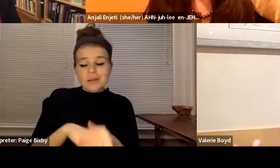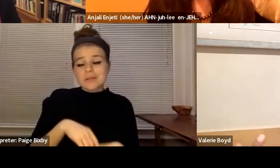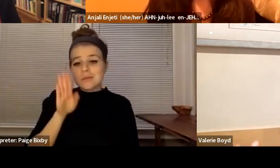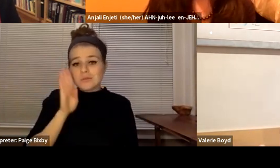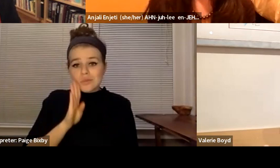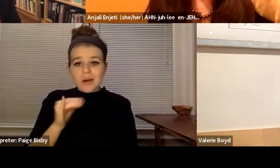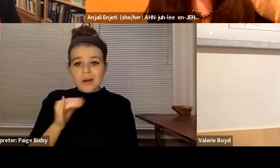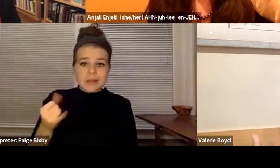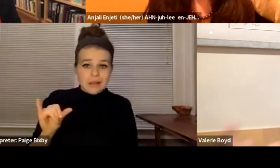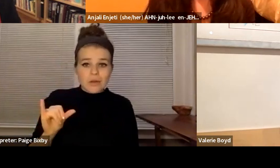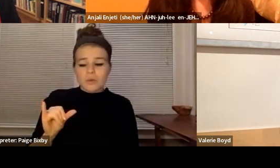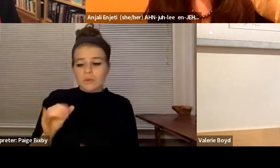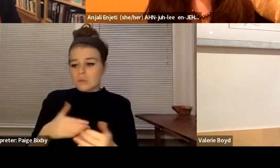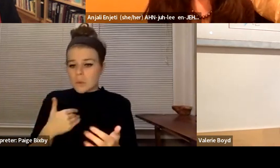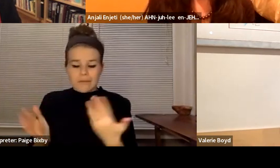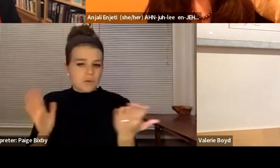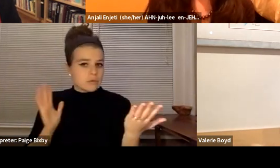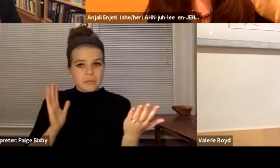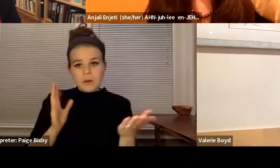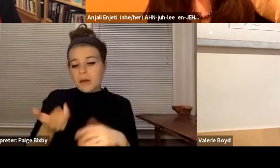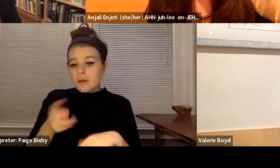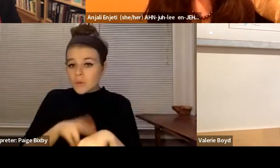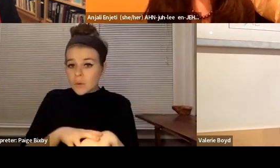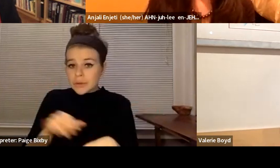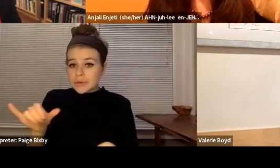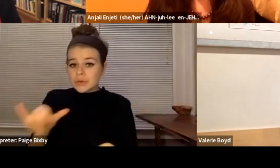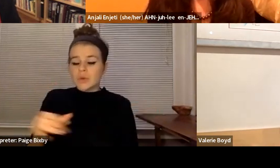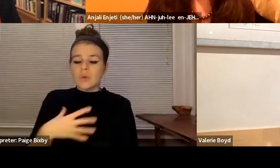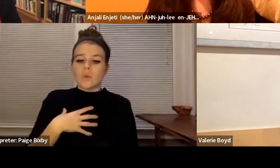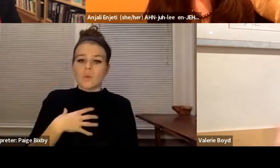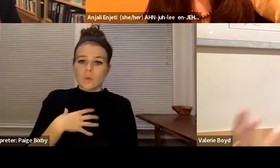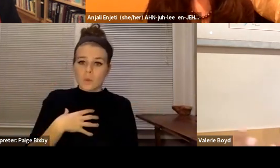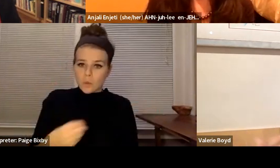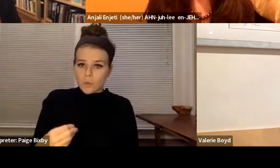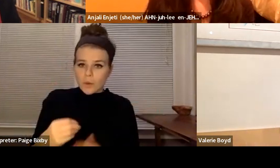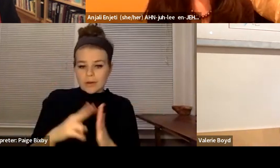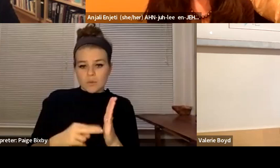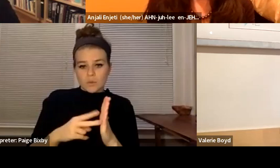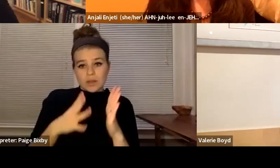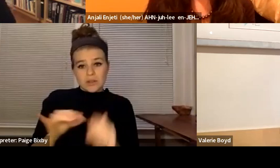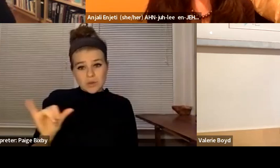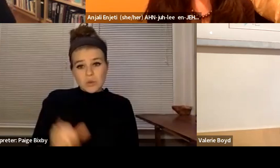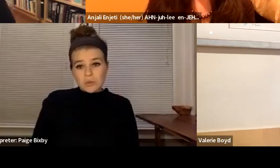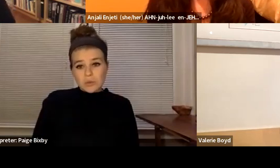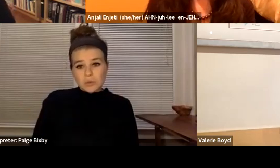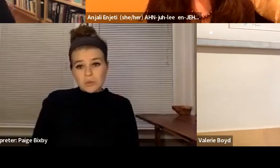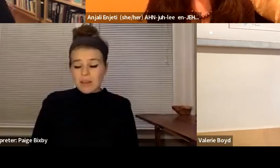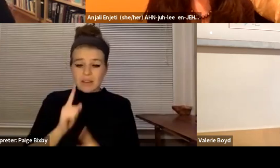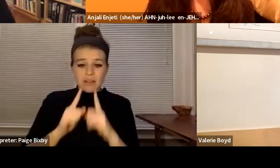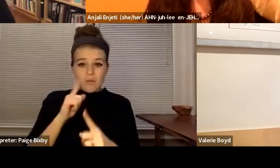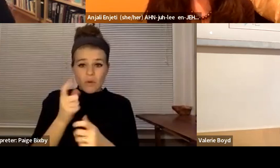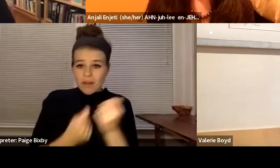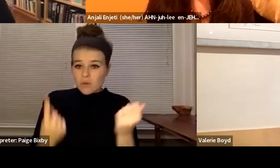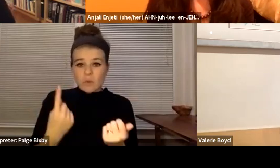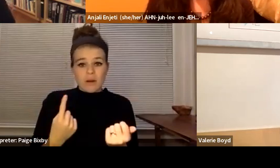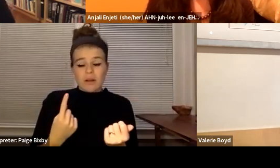or what, whatever. And also, of course, for white readers as well. It's a conversation for us all, but it's a